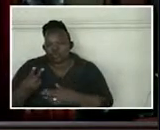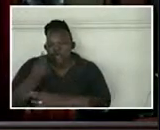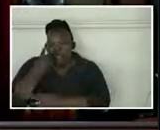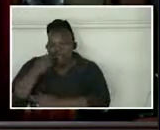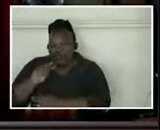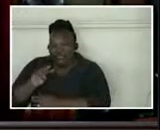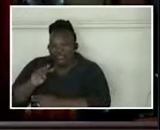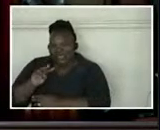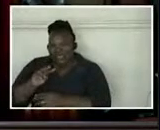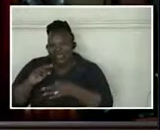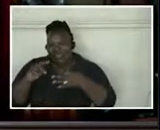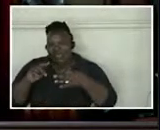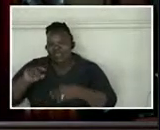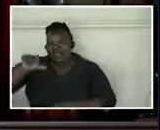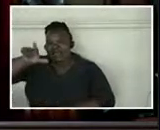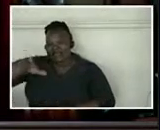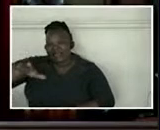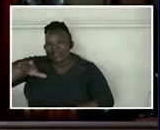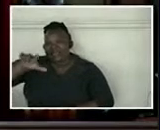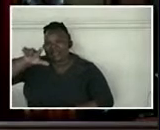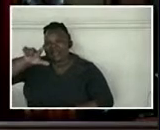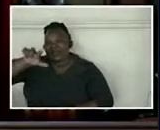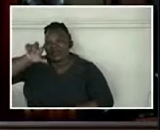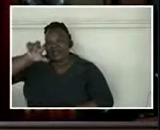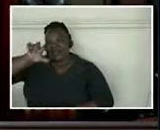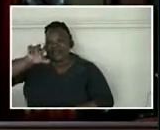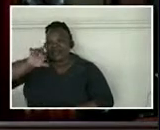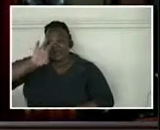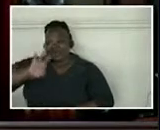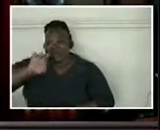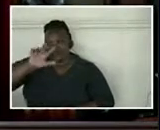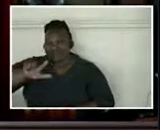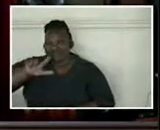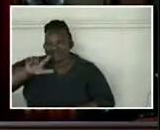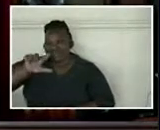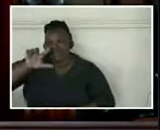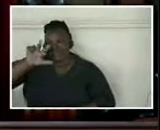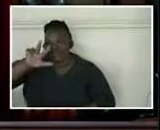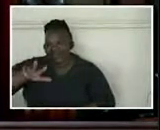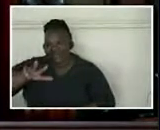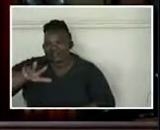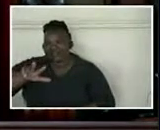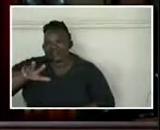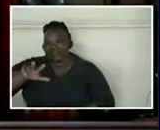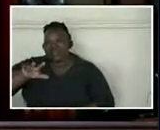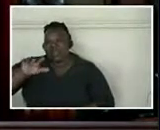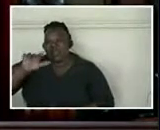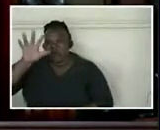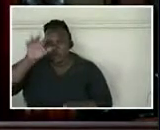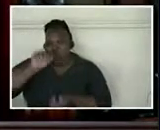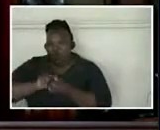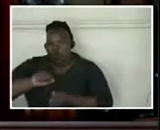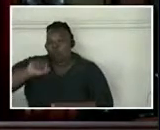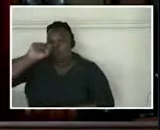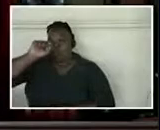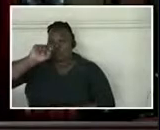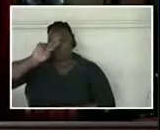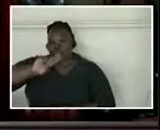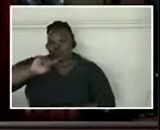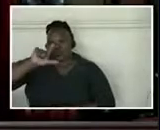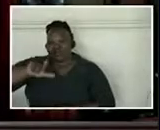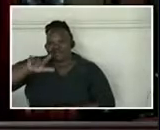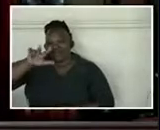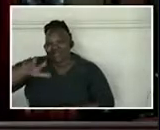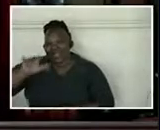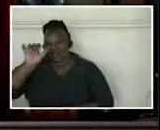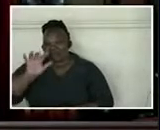378 174 million is an amount of 9728 278 million which